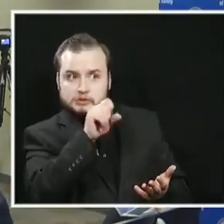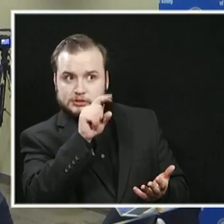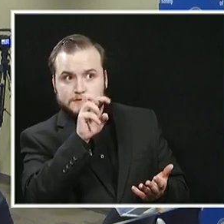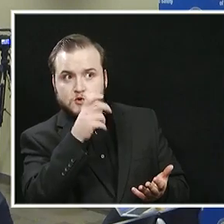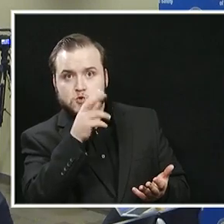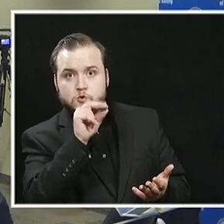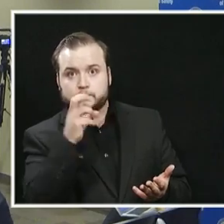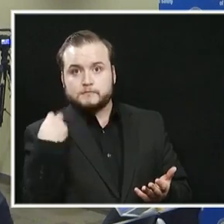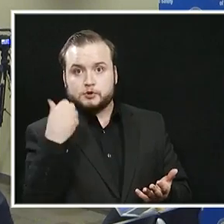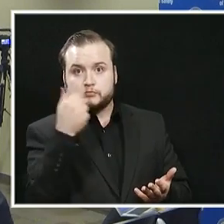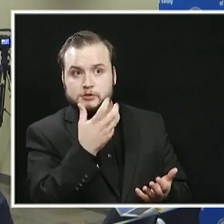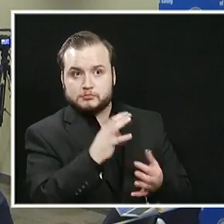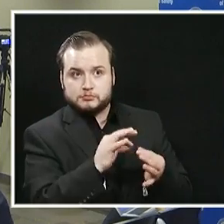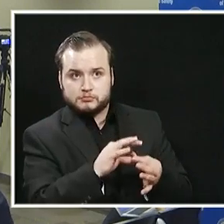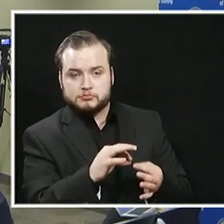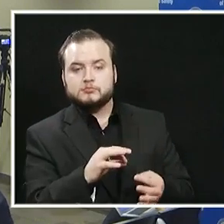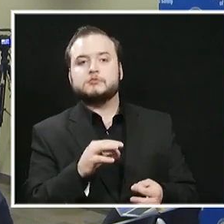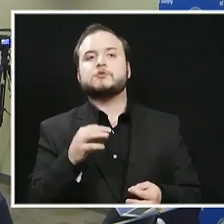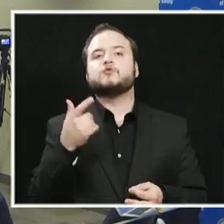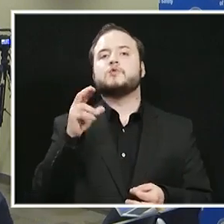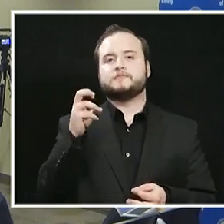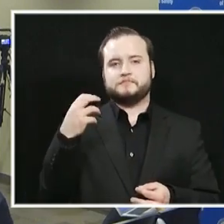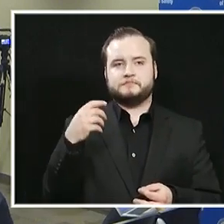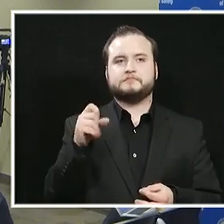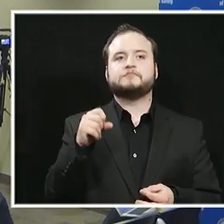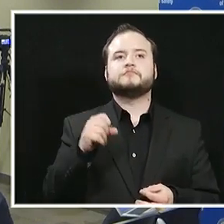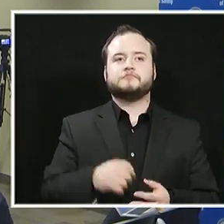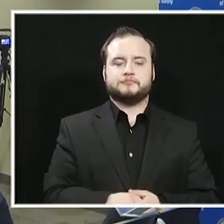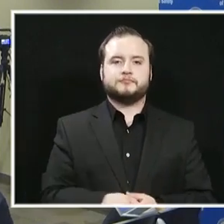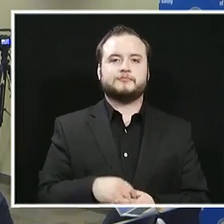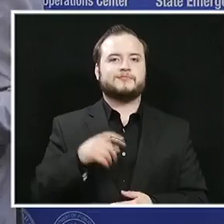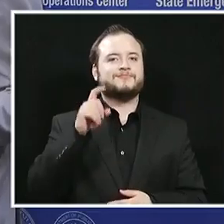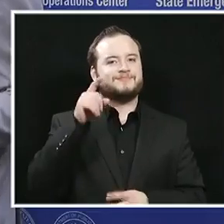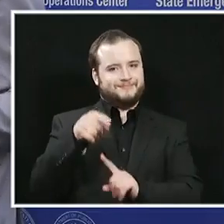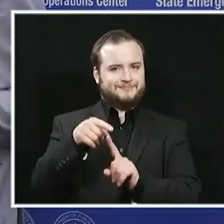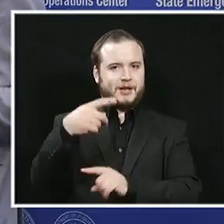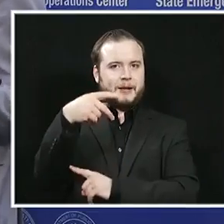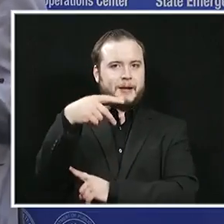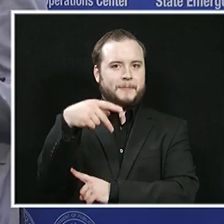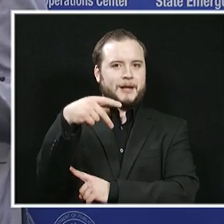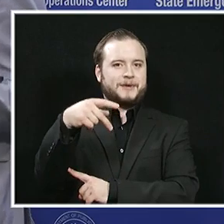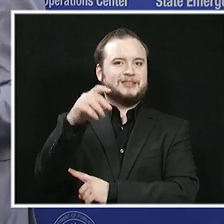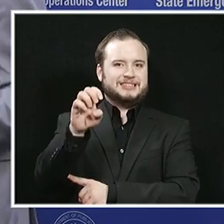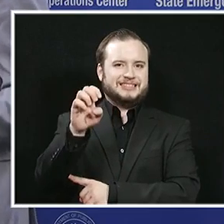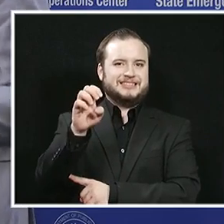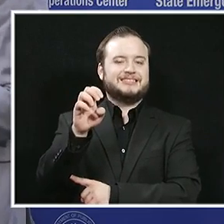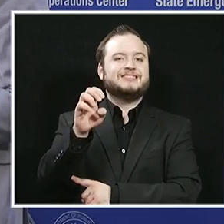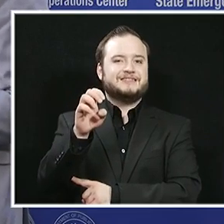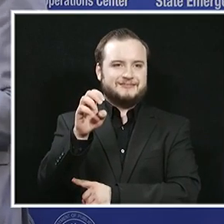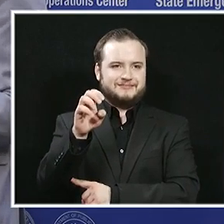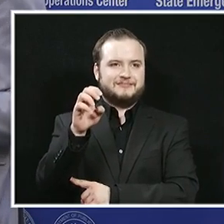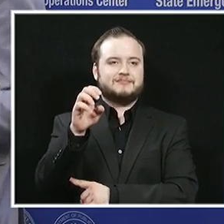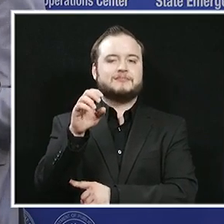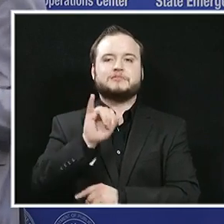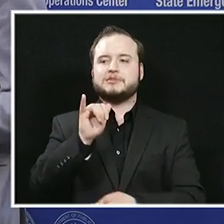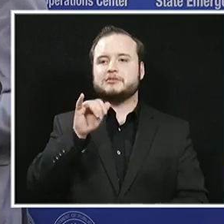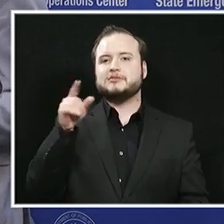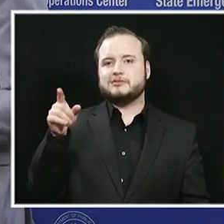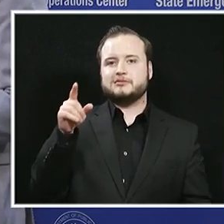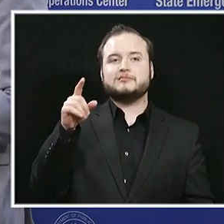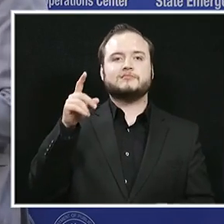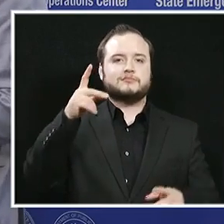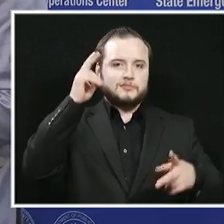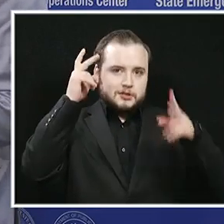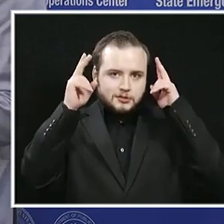and it's a great question. You know, I think dental services are on that same spectrum of salons and hair shops in which there's person-to-person